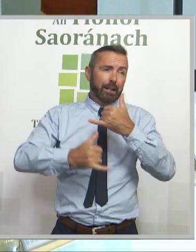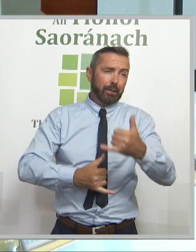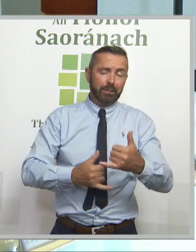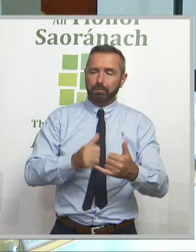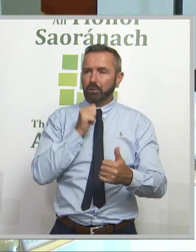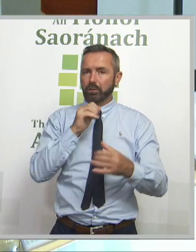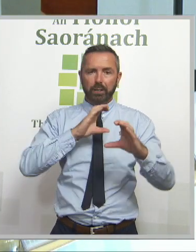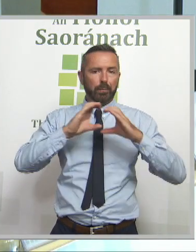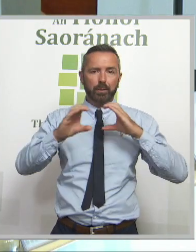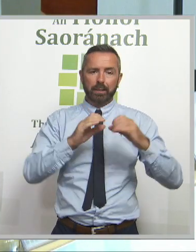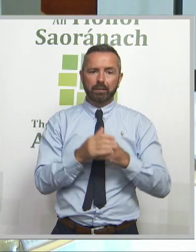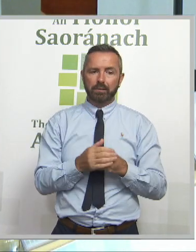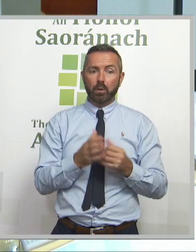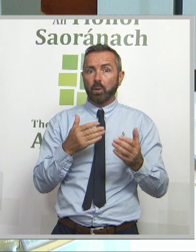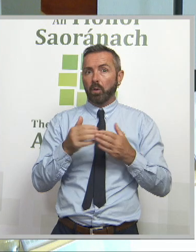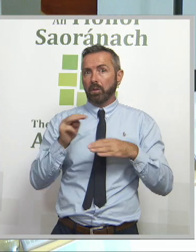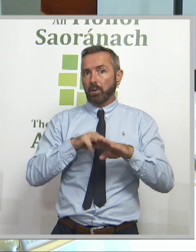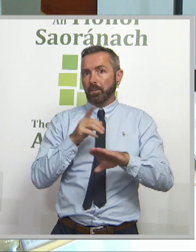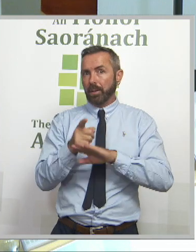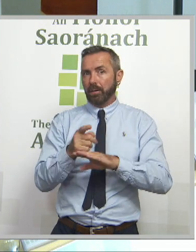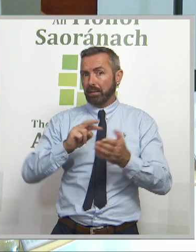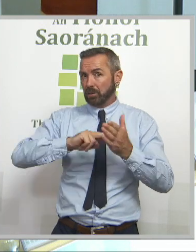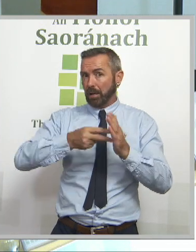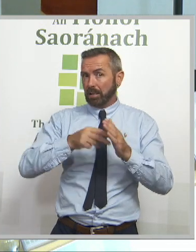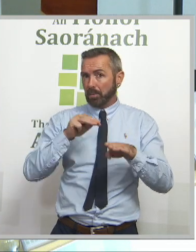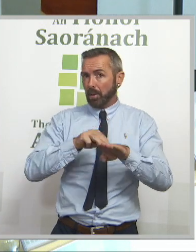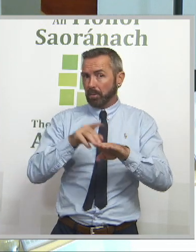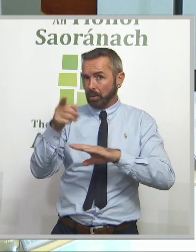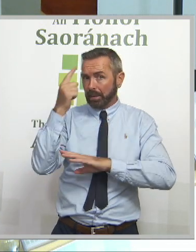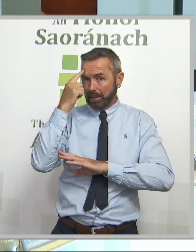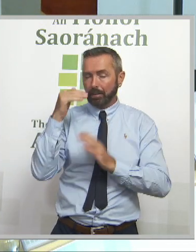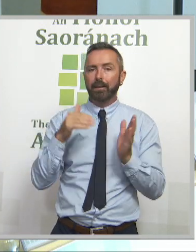a strategy matter? It certainly isn't strategy. I think